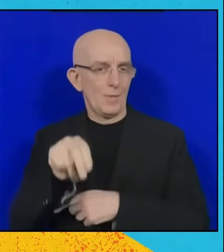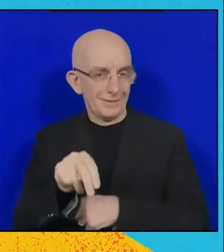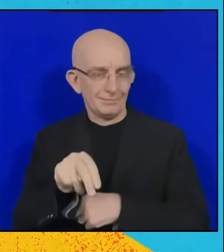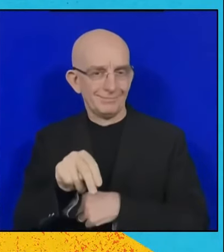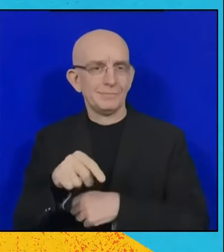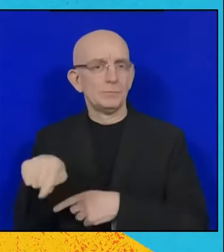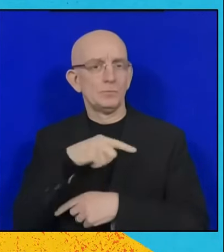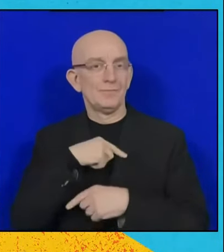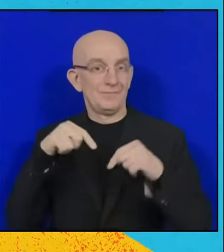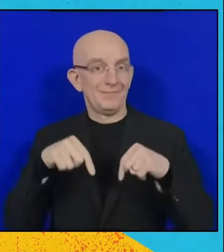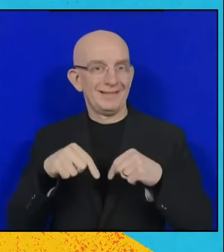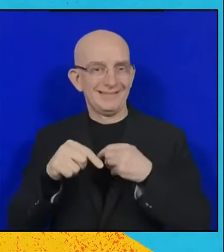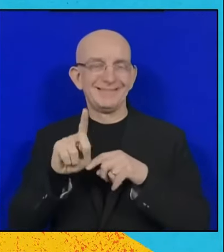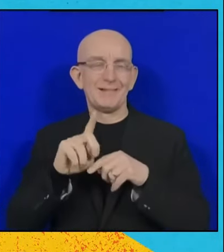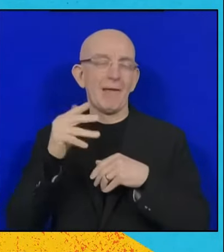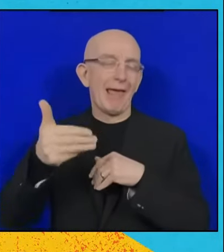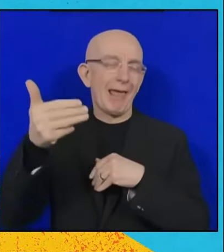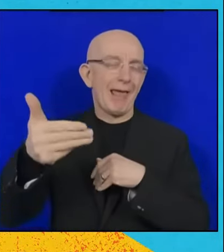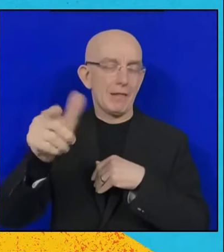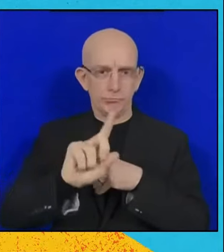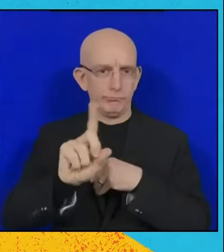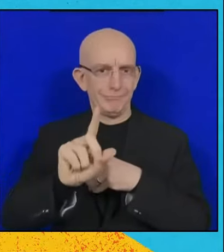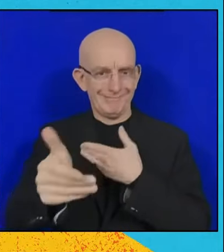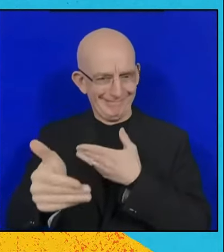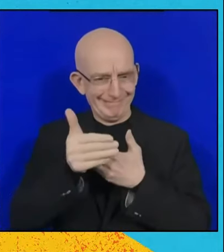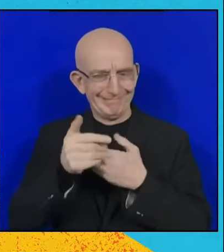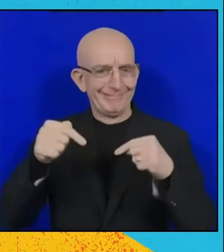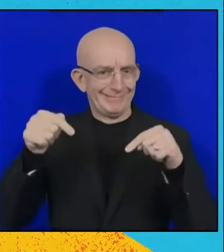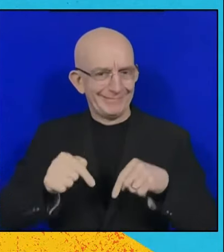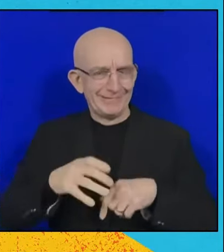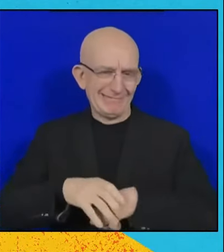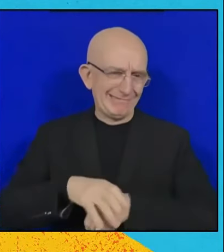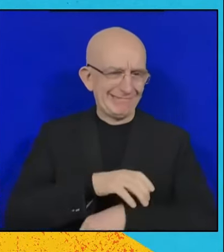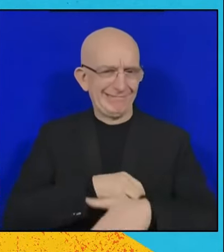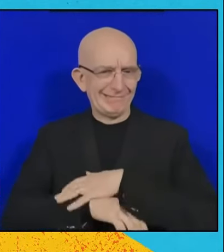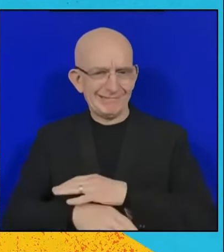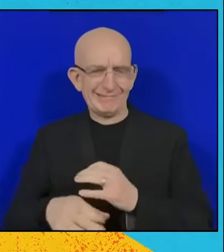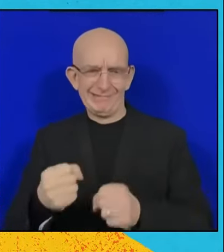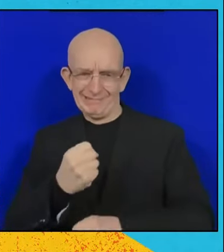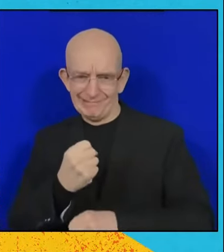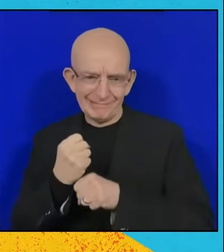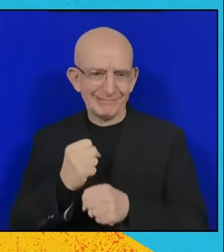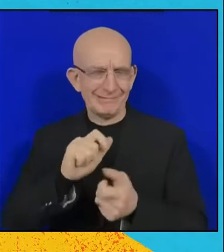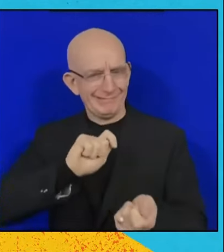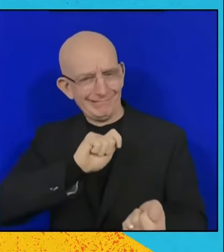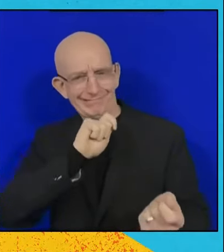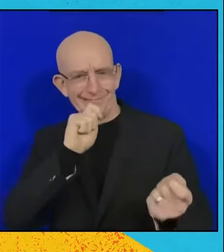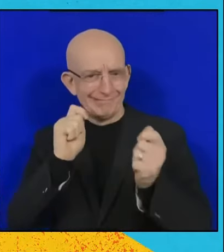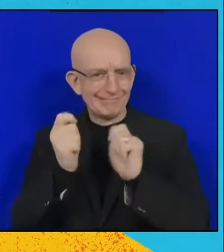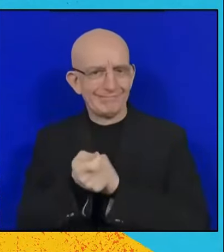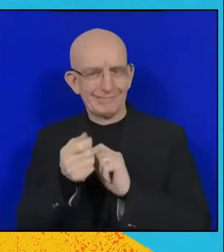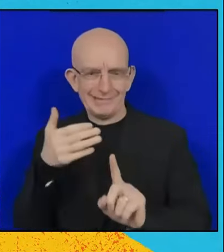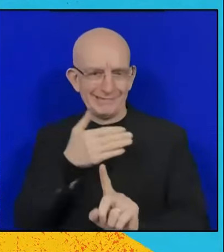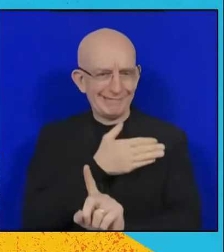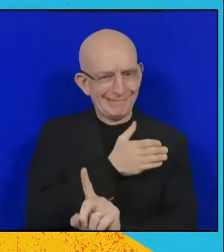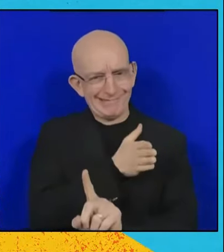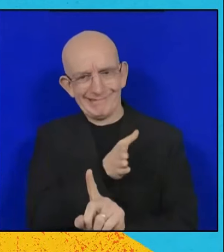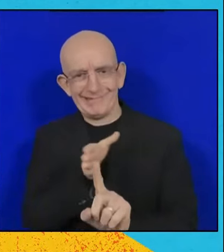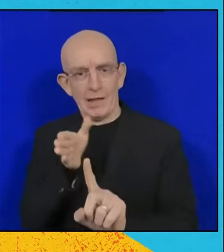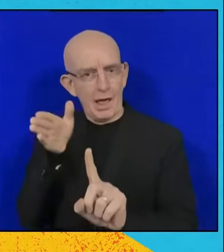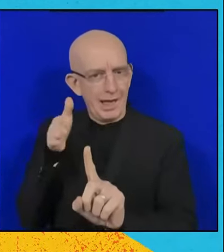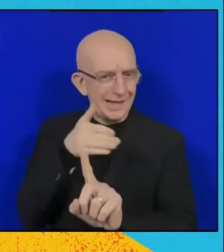redirect our energy on accelerating the SDG implementation for and with young people. What is expected of